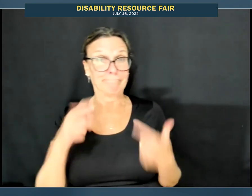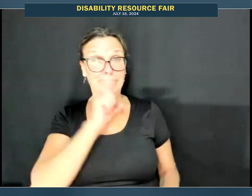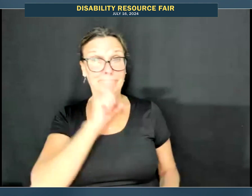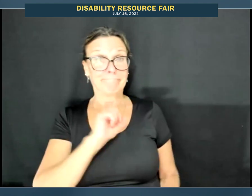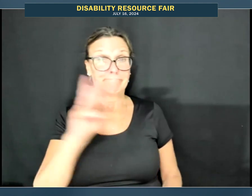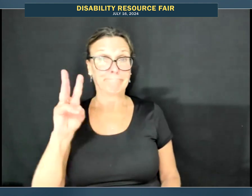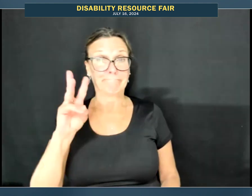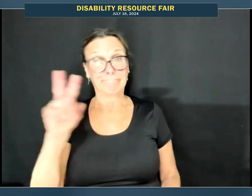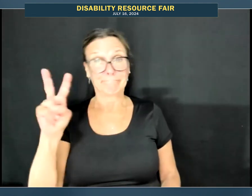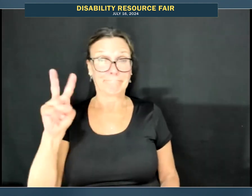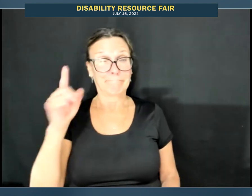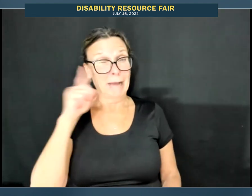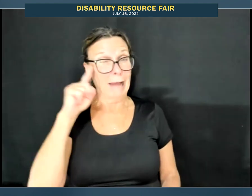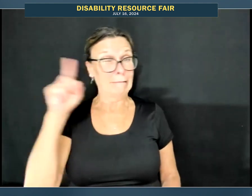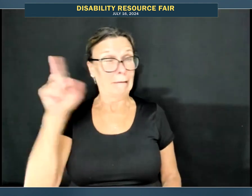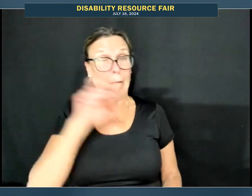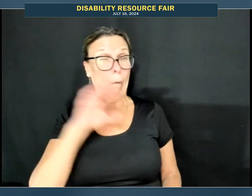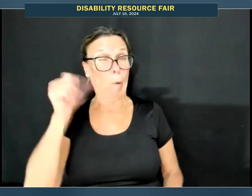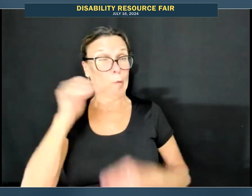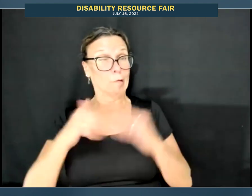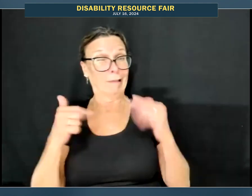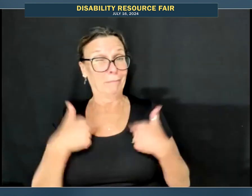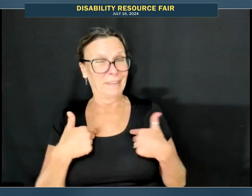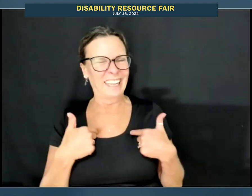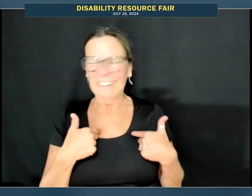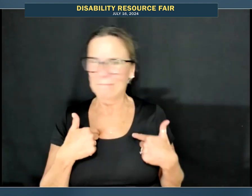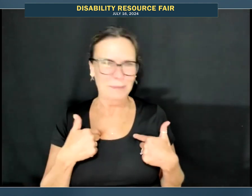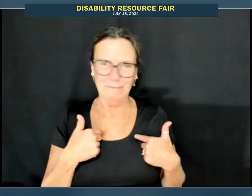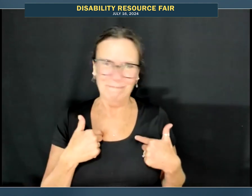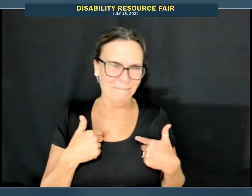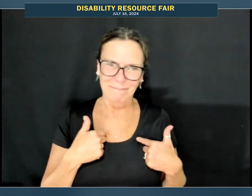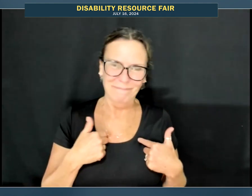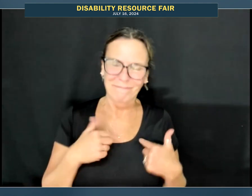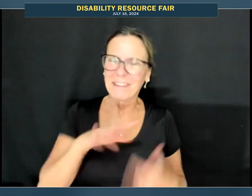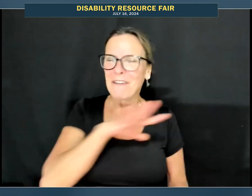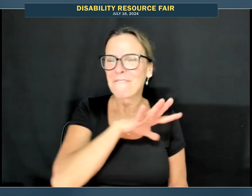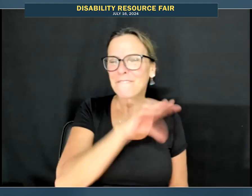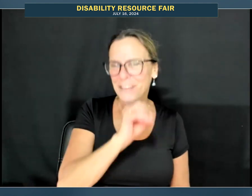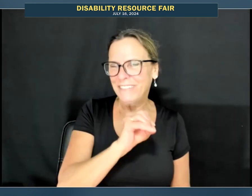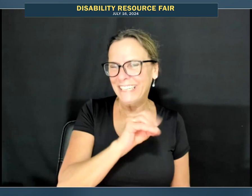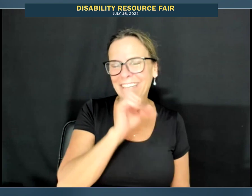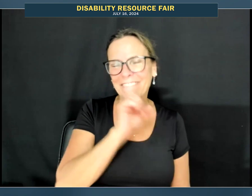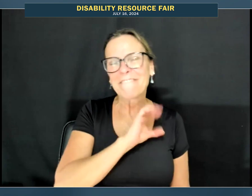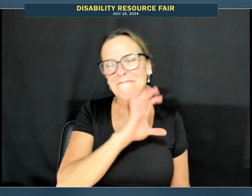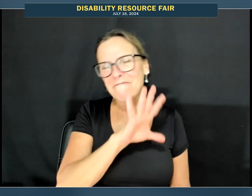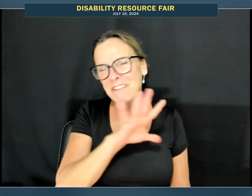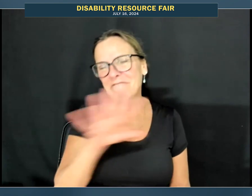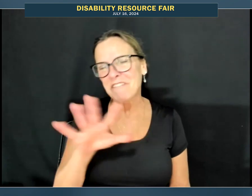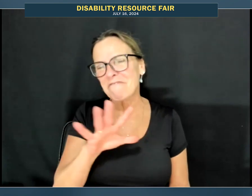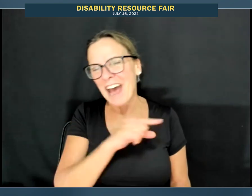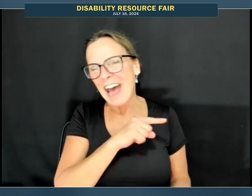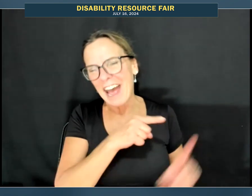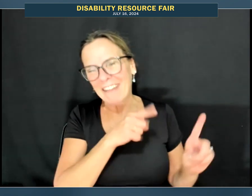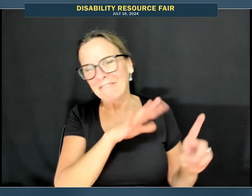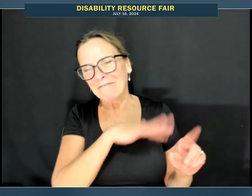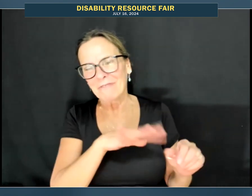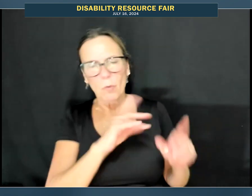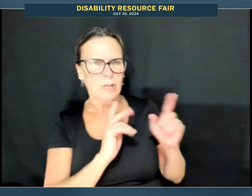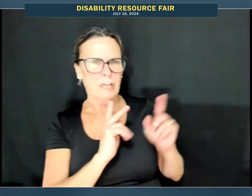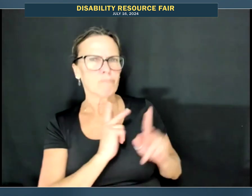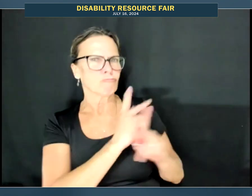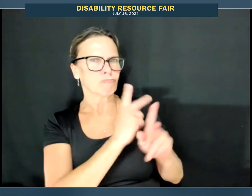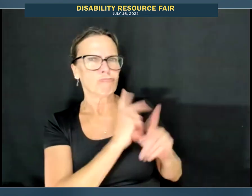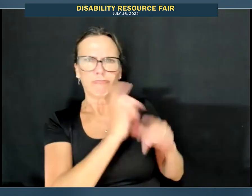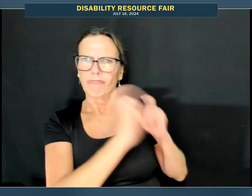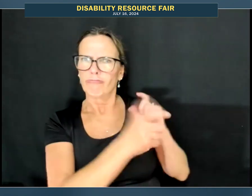I think it's a lot older, but realistically, 50, 55 is what we give and up. We give equipment out to.